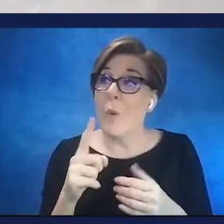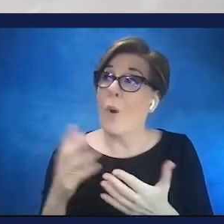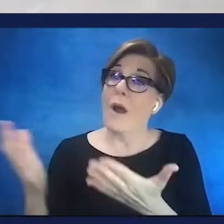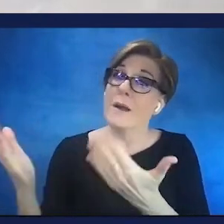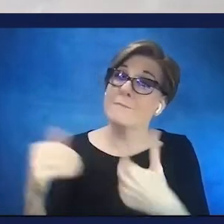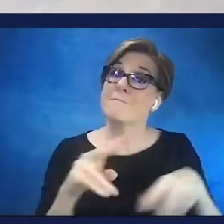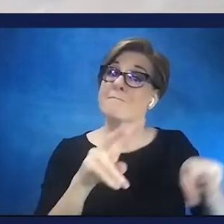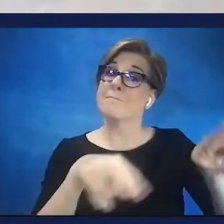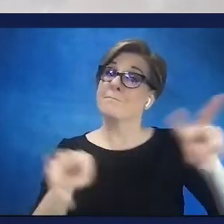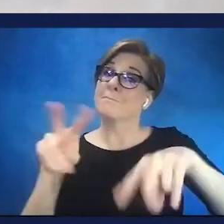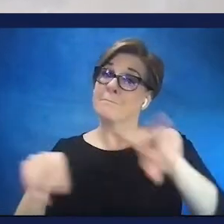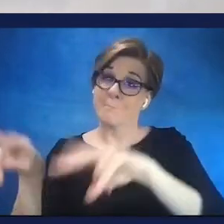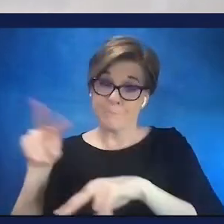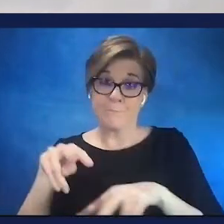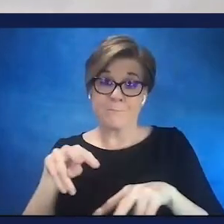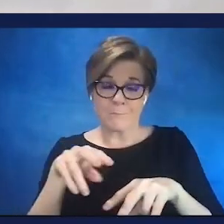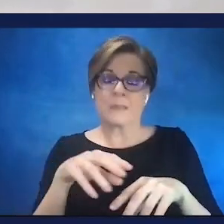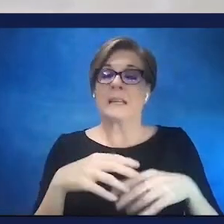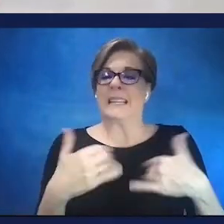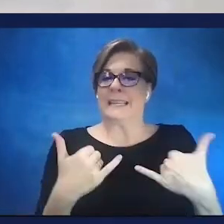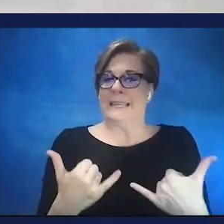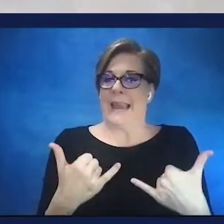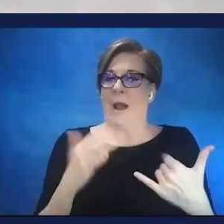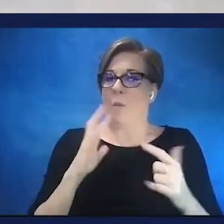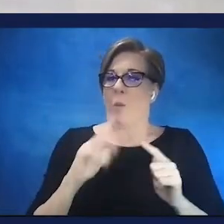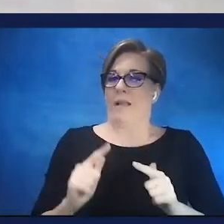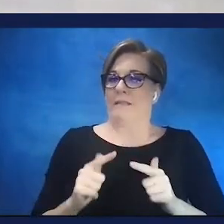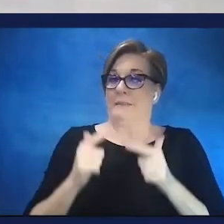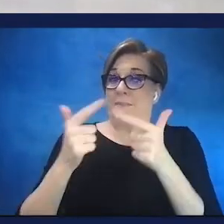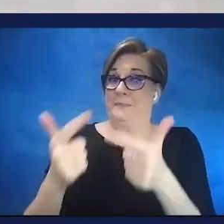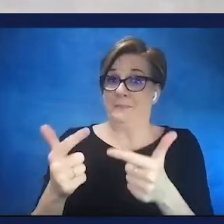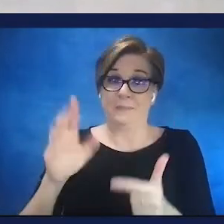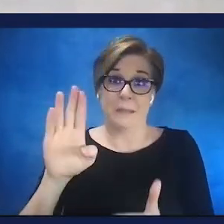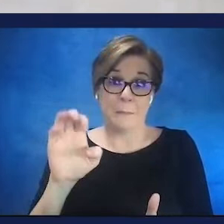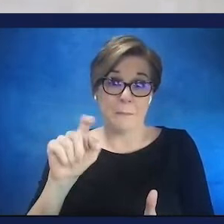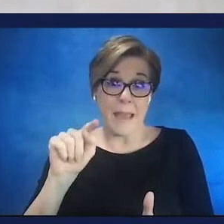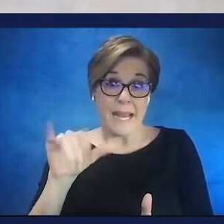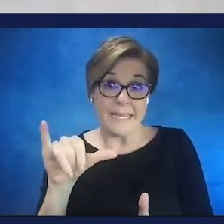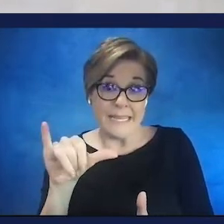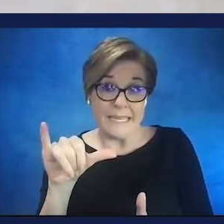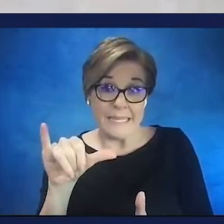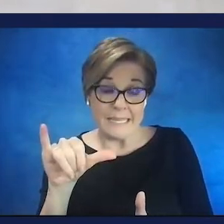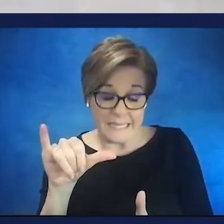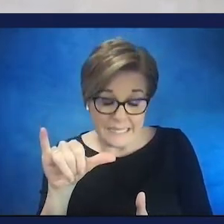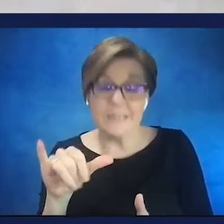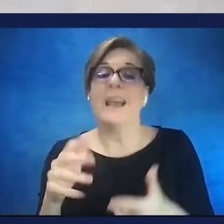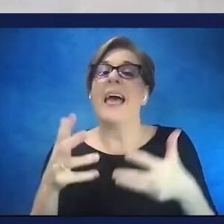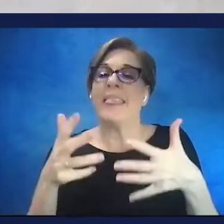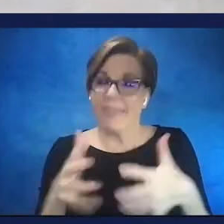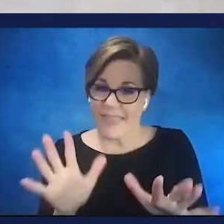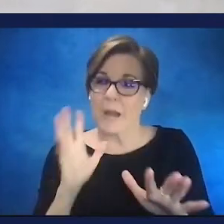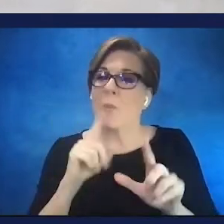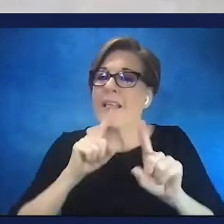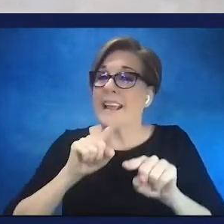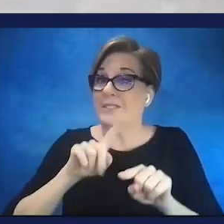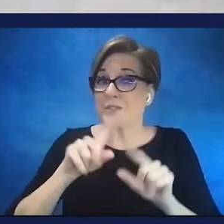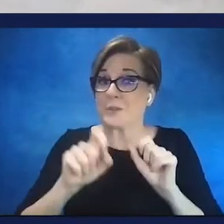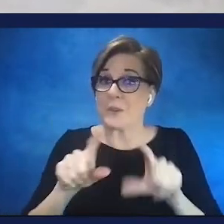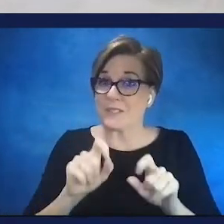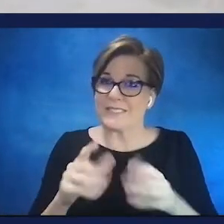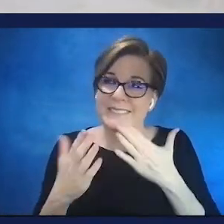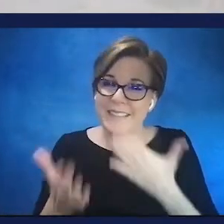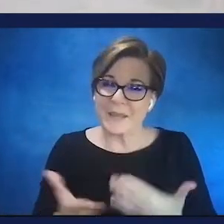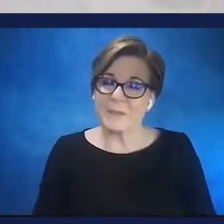through this part of the virtual workshop. Now I'm going to turn it back to Betty, and then we're going to be answering some of